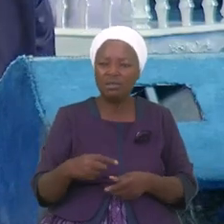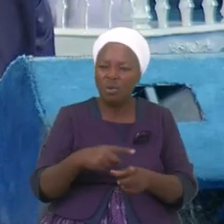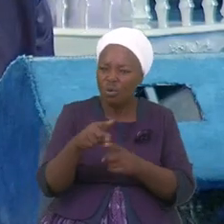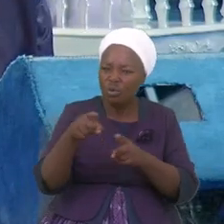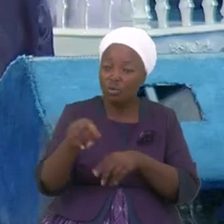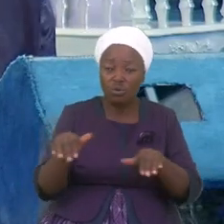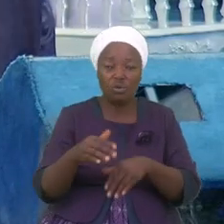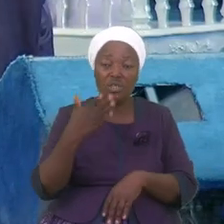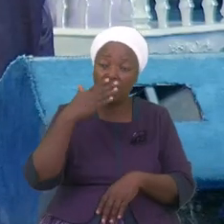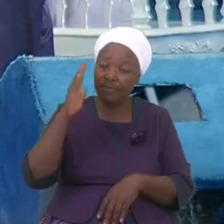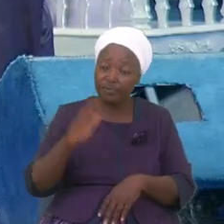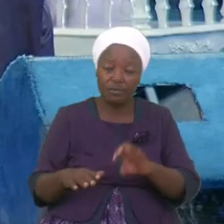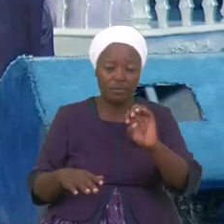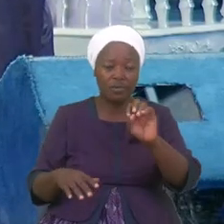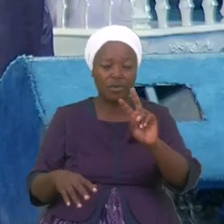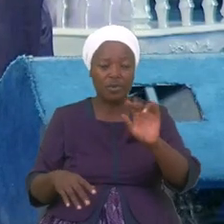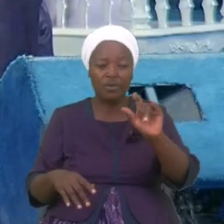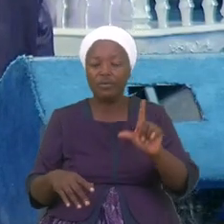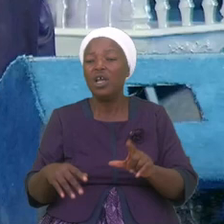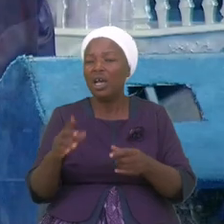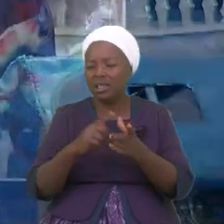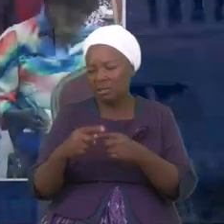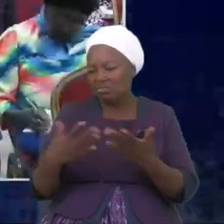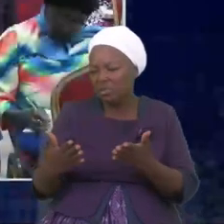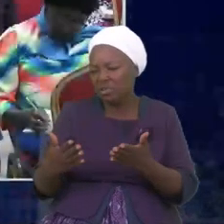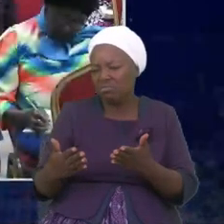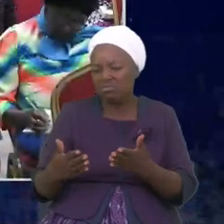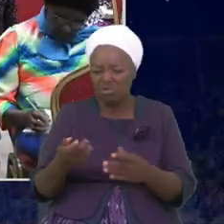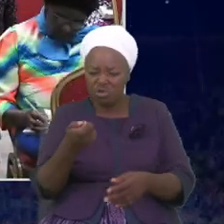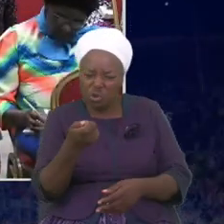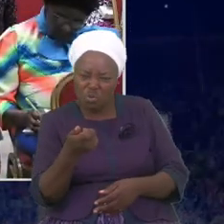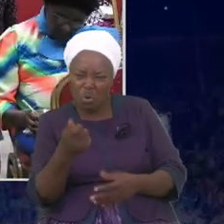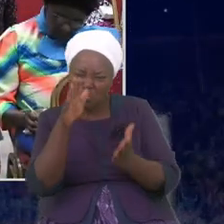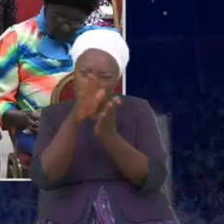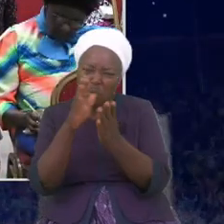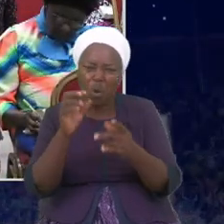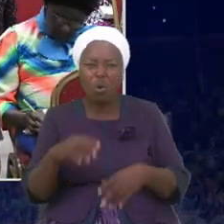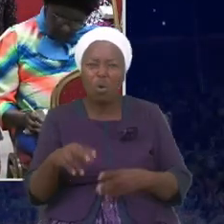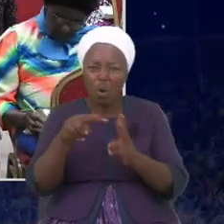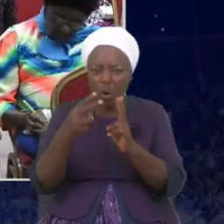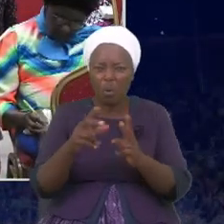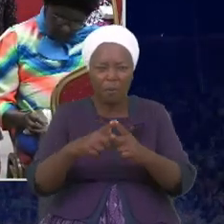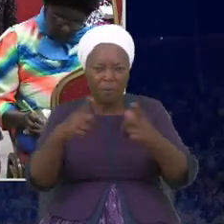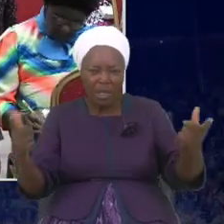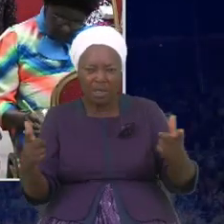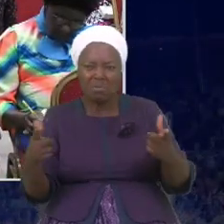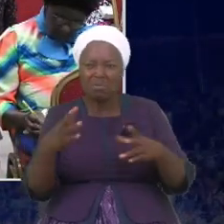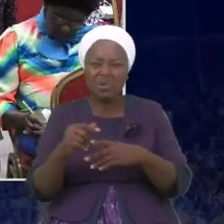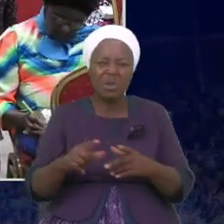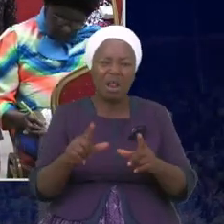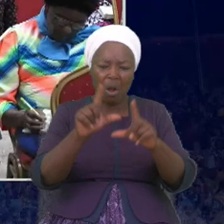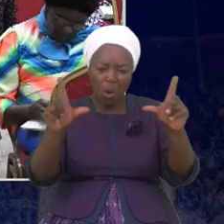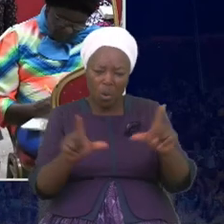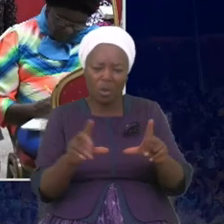evil, whether it's small or big, whether it's local or national, whether it